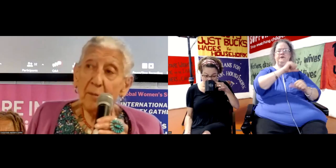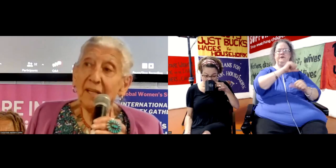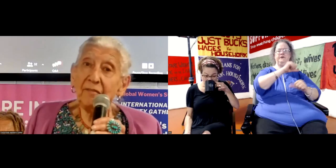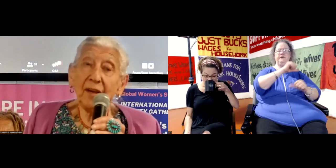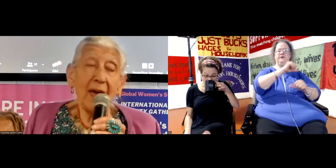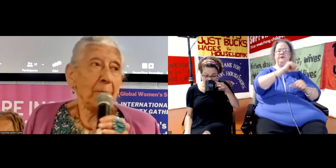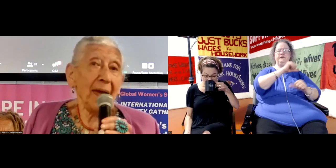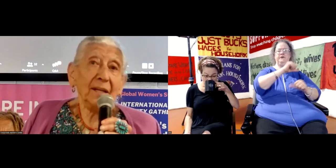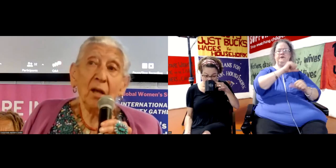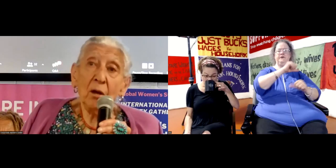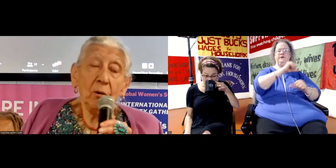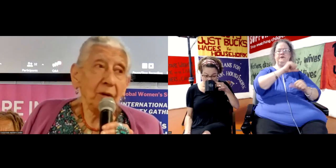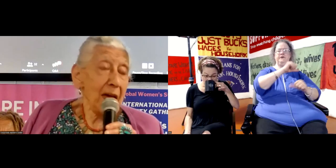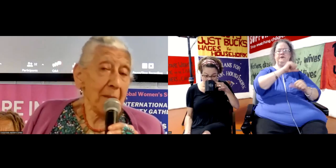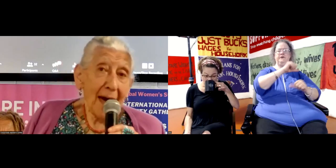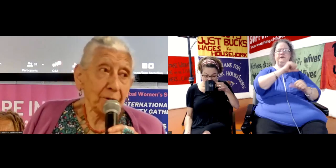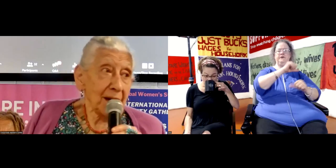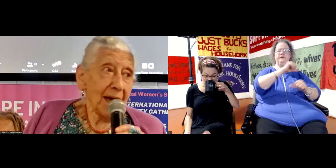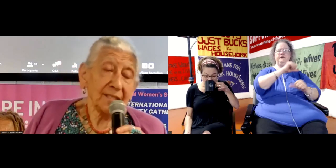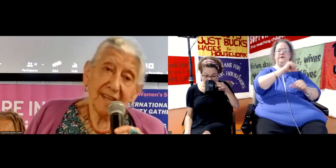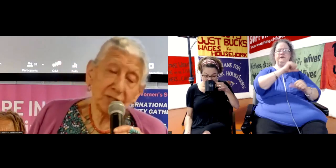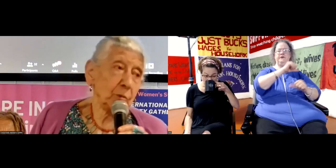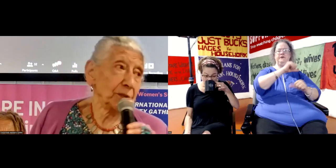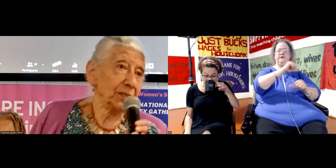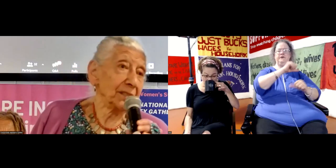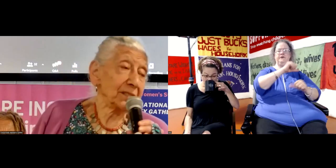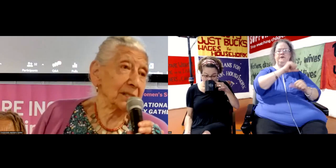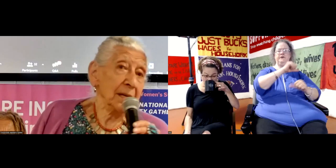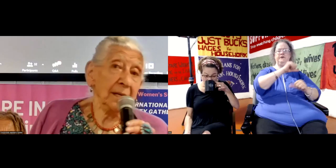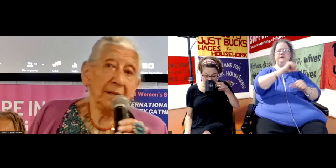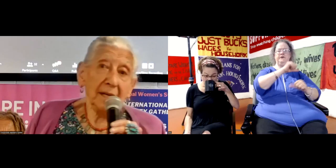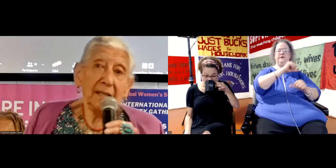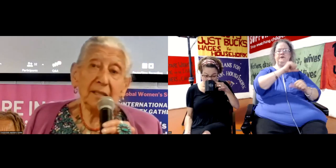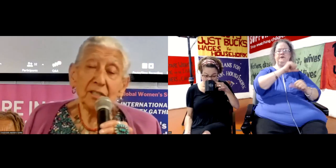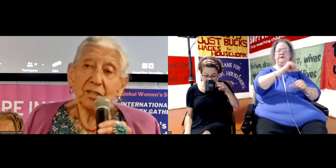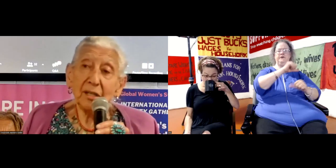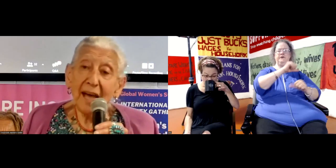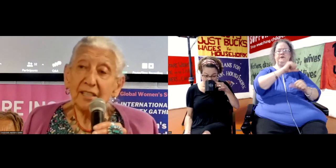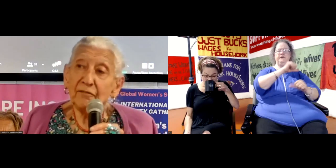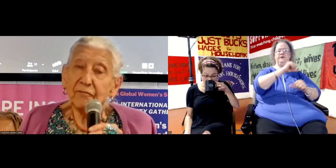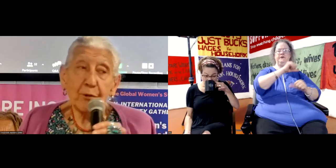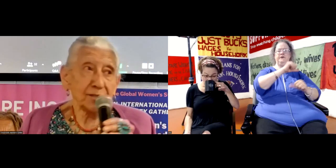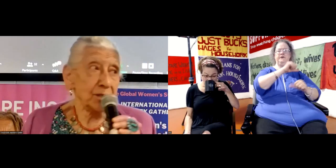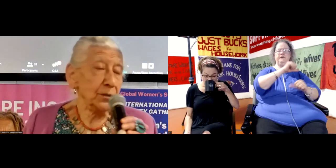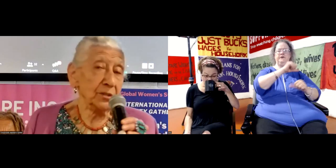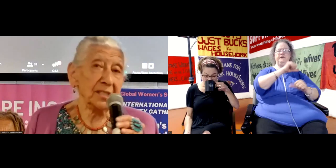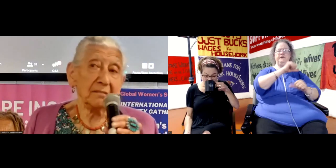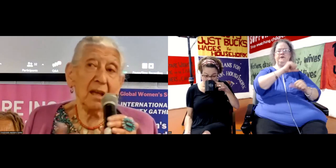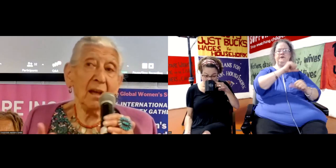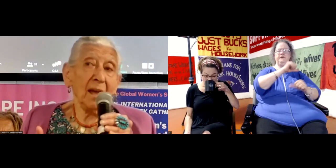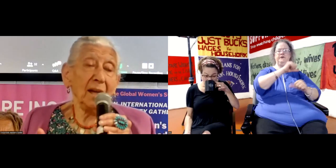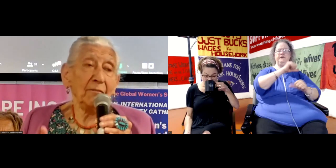was women in the campaign who came out as sex workers, the English Collective of